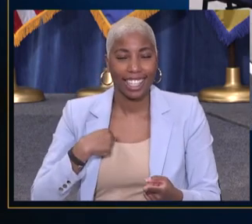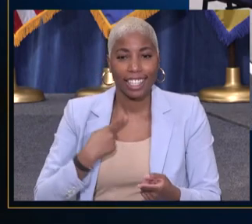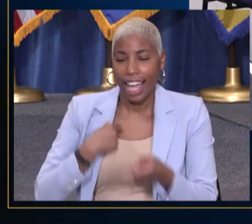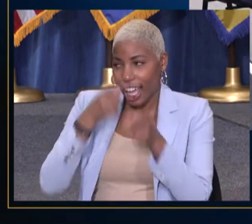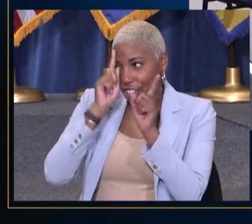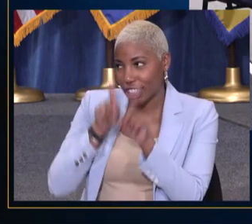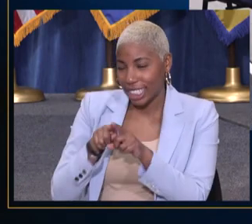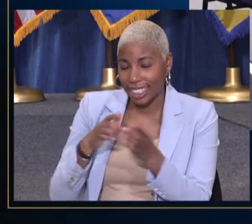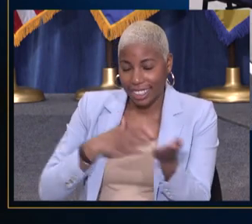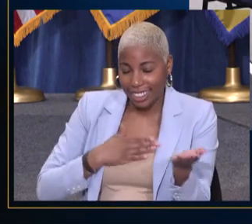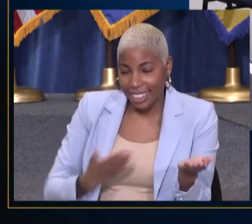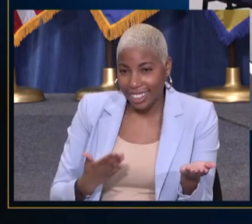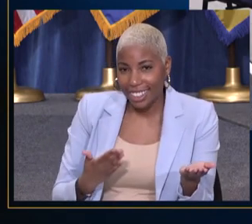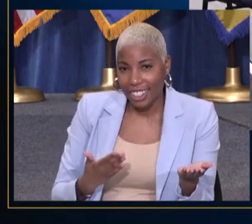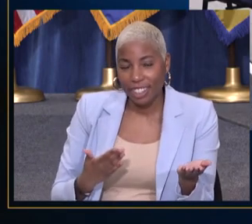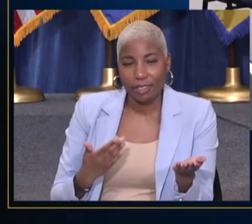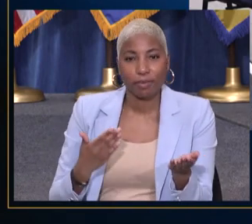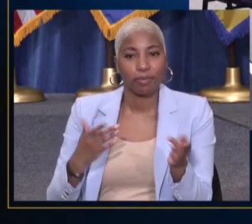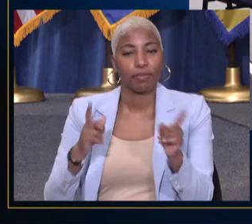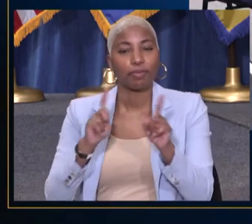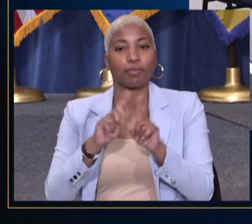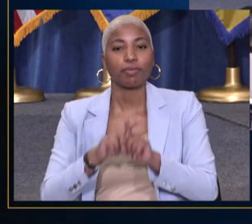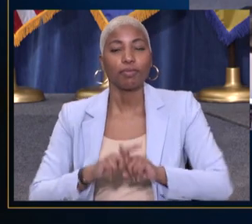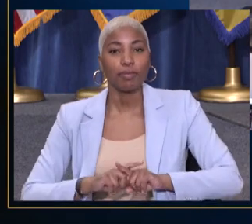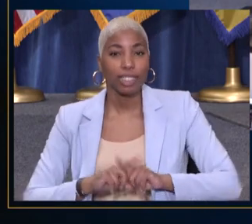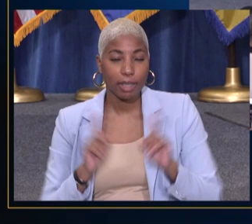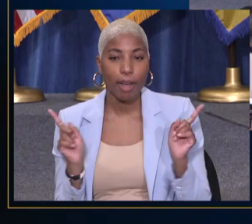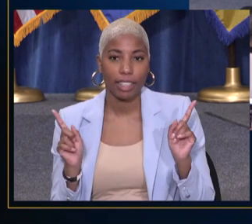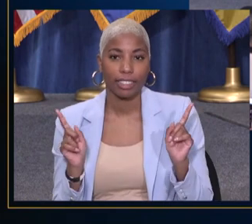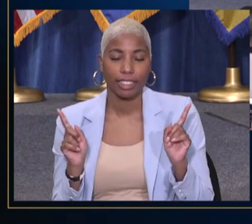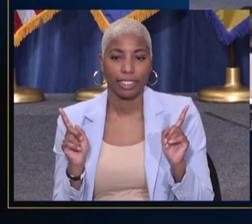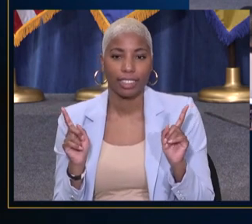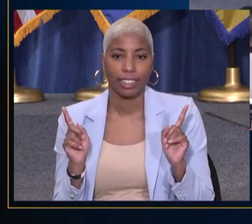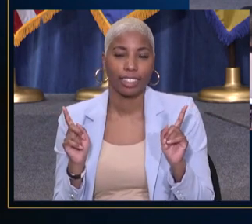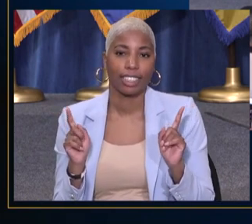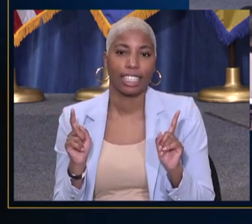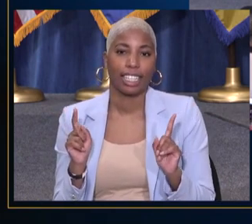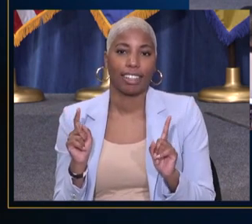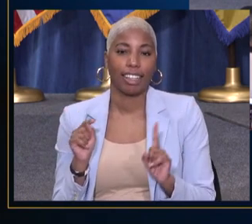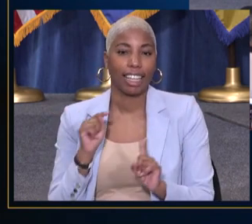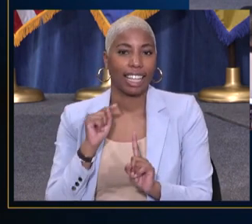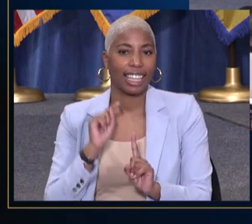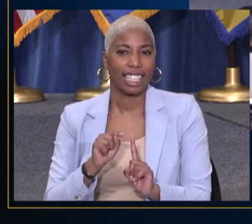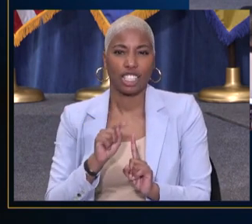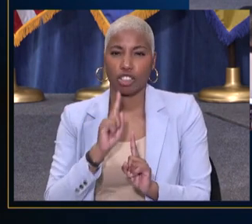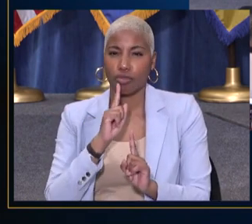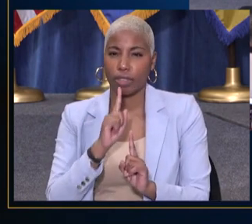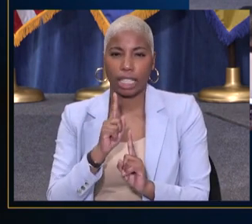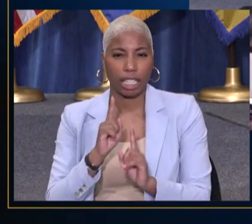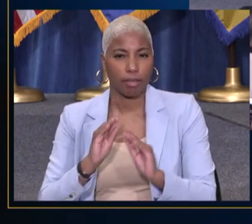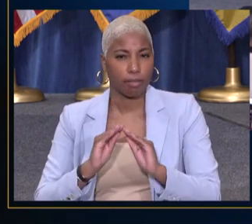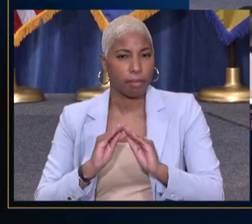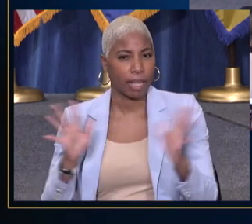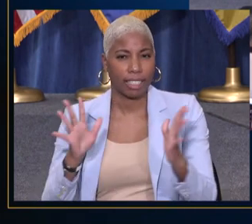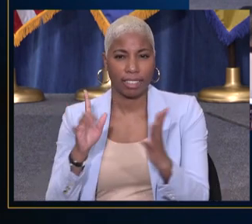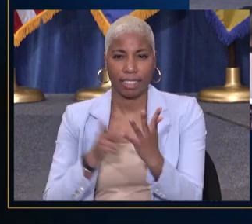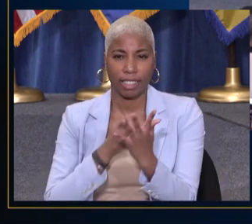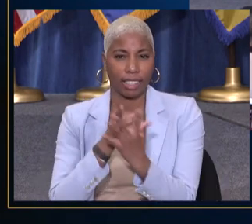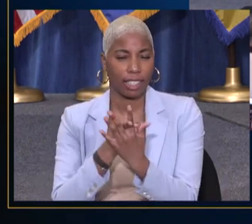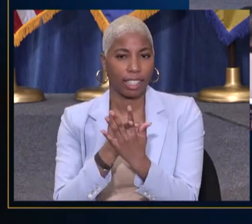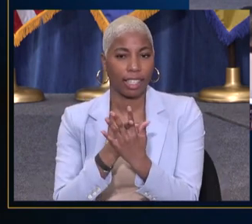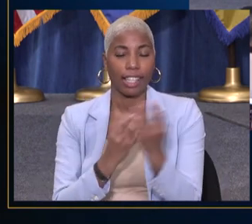I agree with her, but the this blatant offense, and if we don't